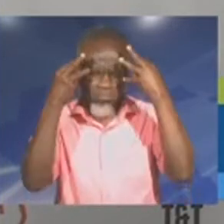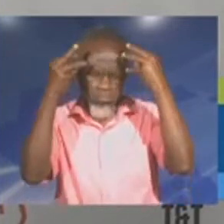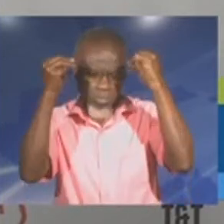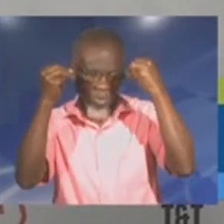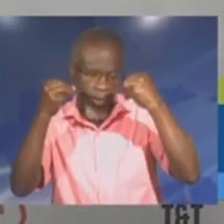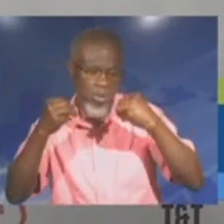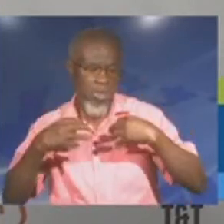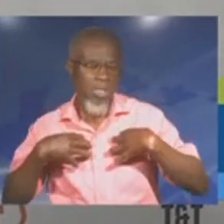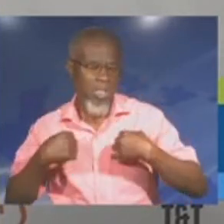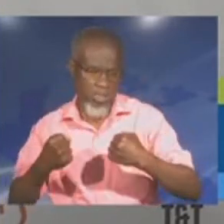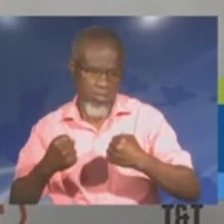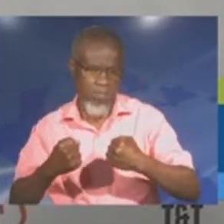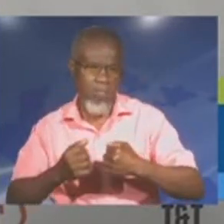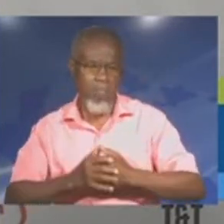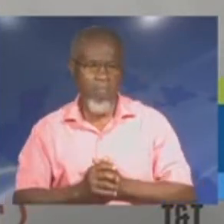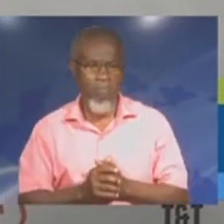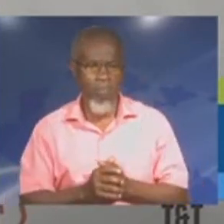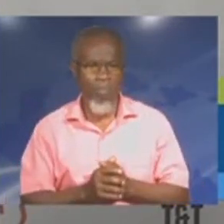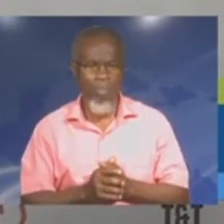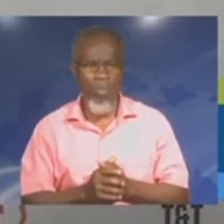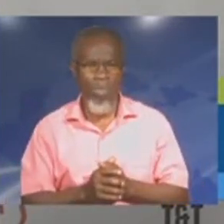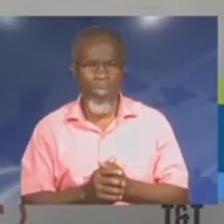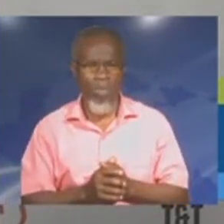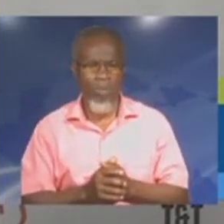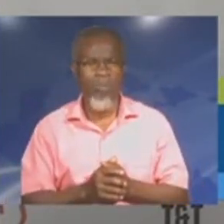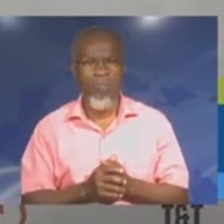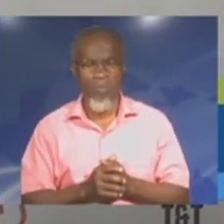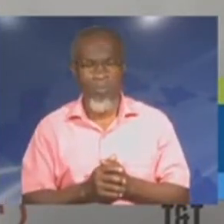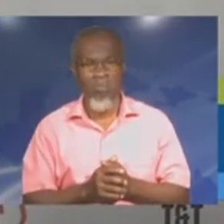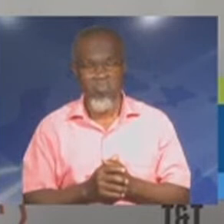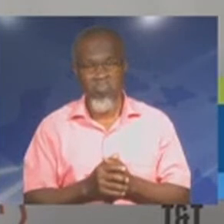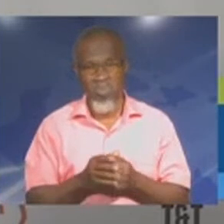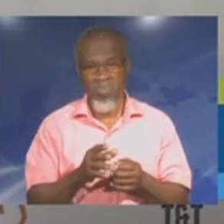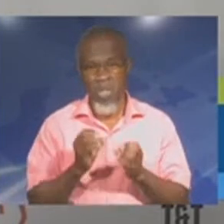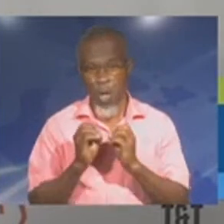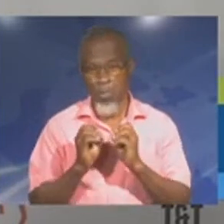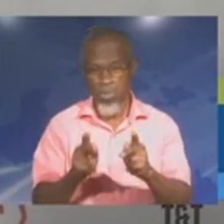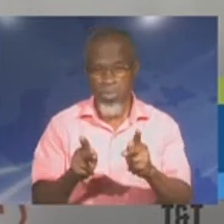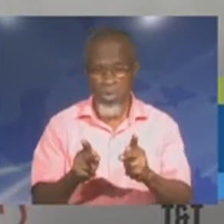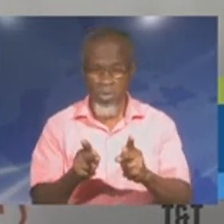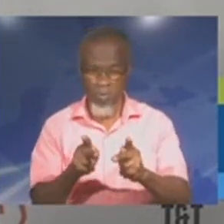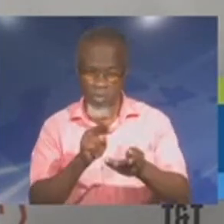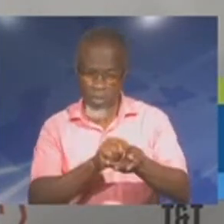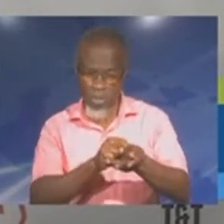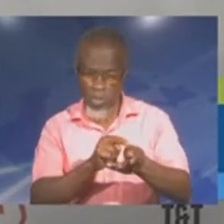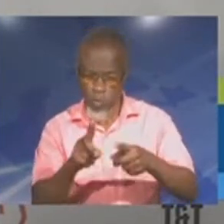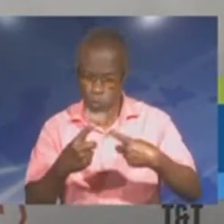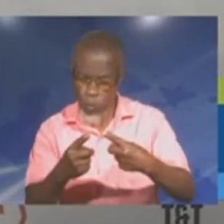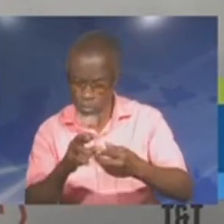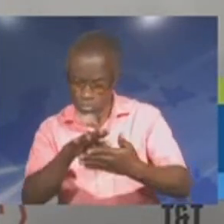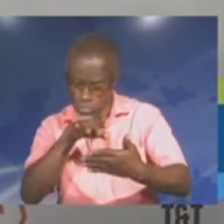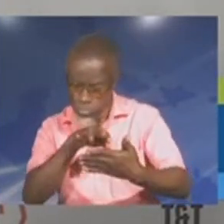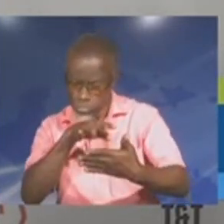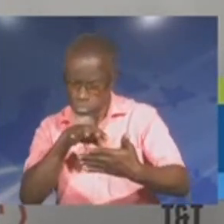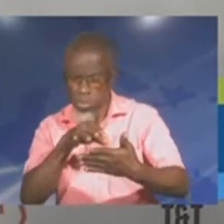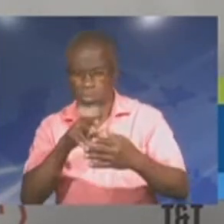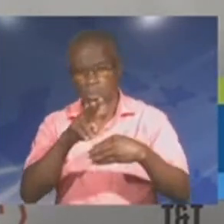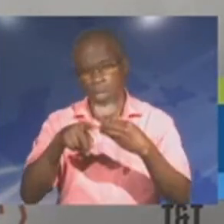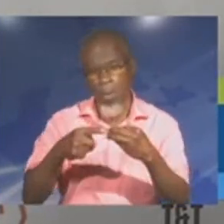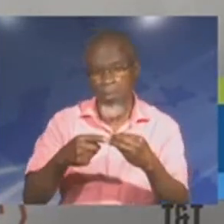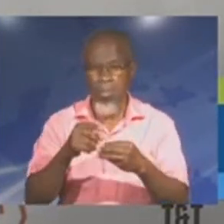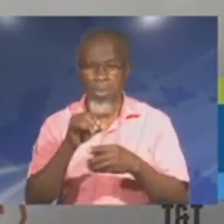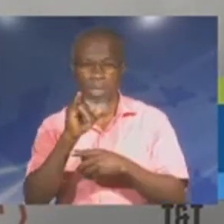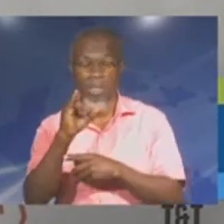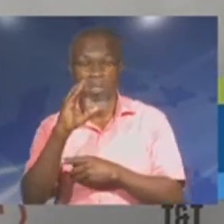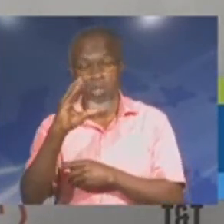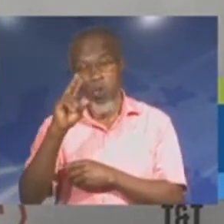the accelerated program of the ICU course, which included nurses from the various regional health authorities being trained to